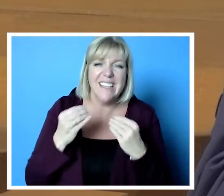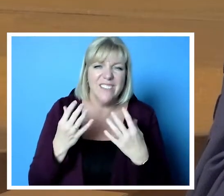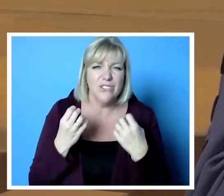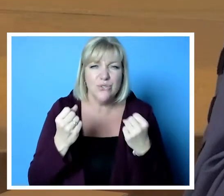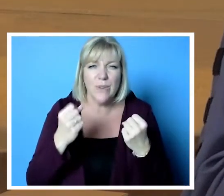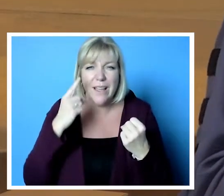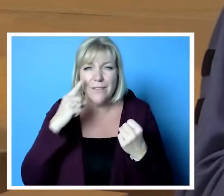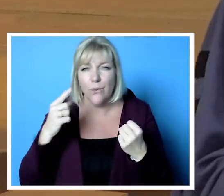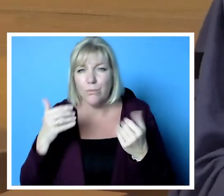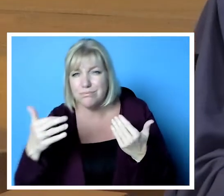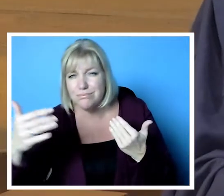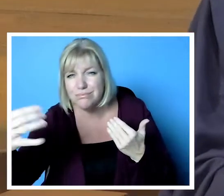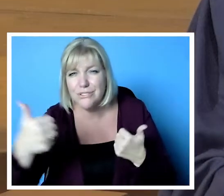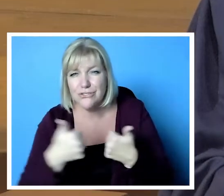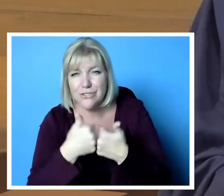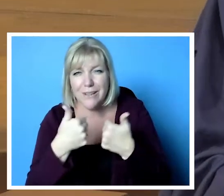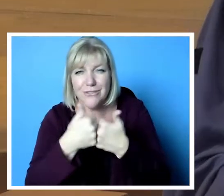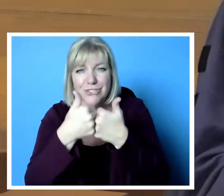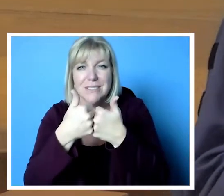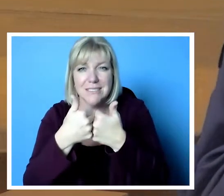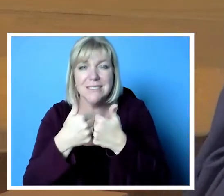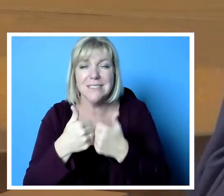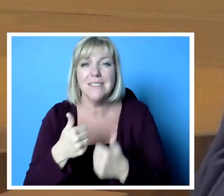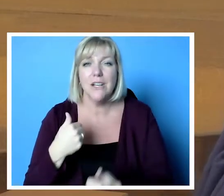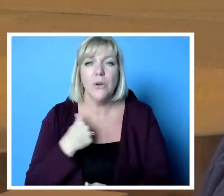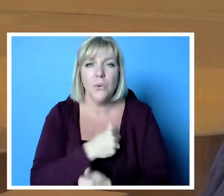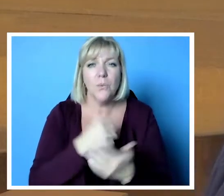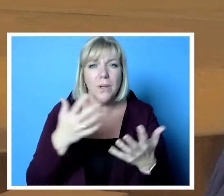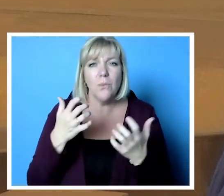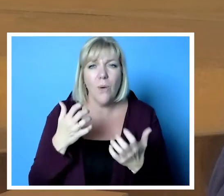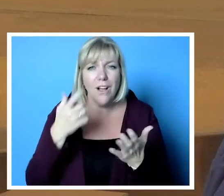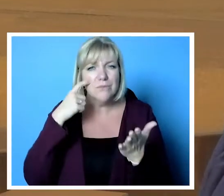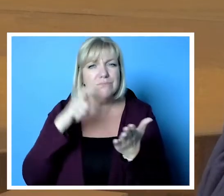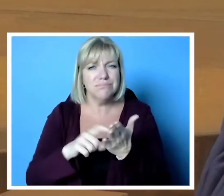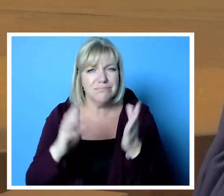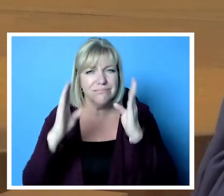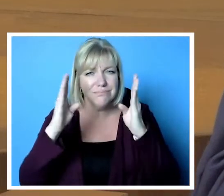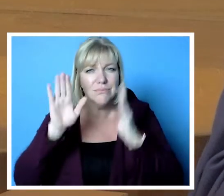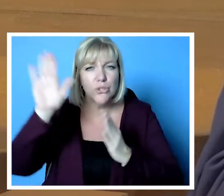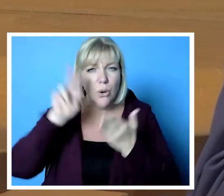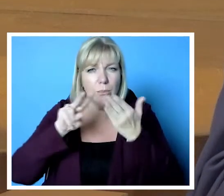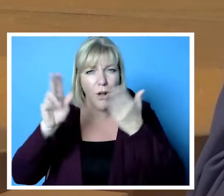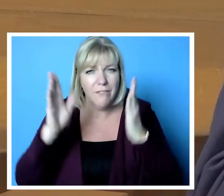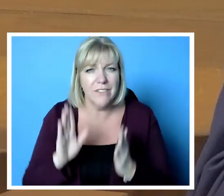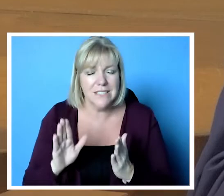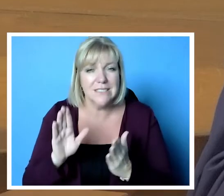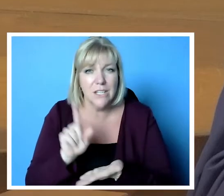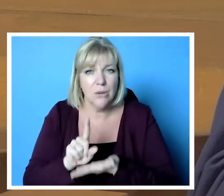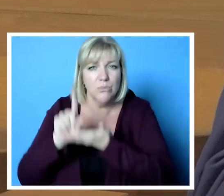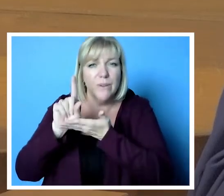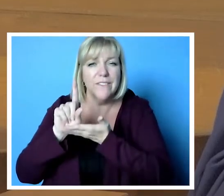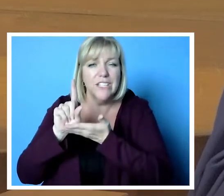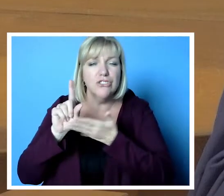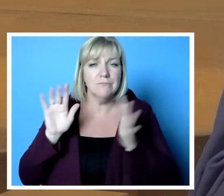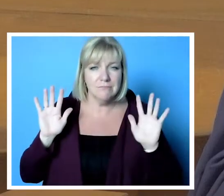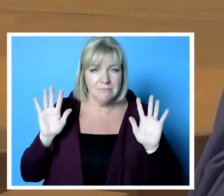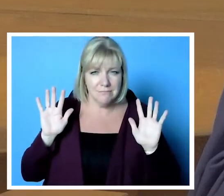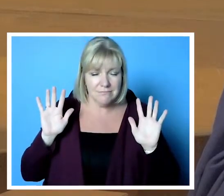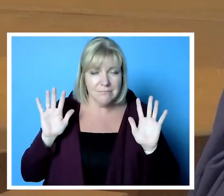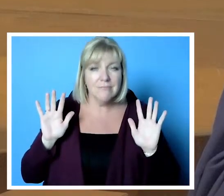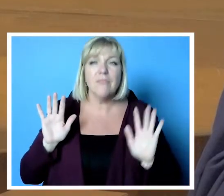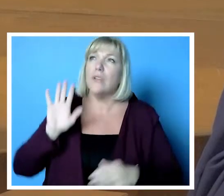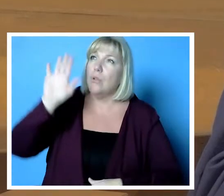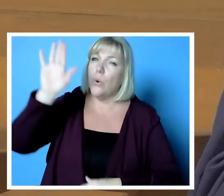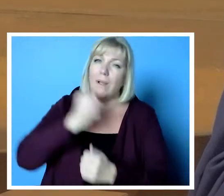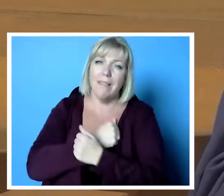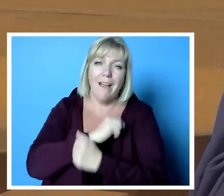the challenges that lie ahead. Let us hear your prophets and deliver us from our privilege. For your love